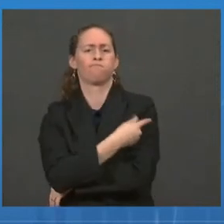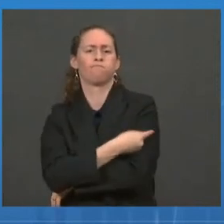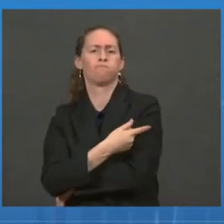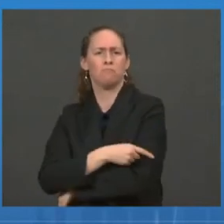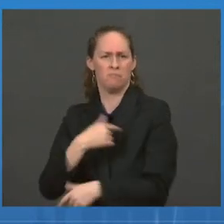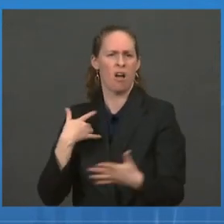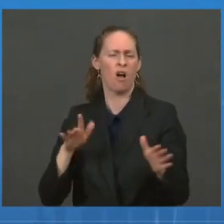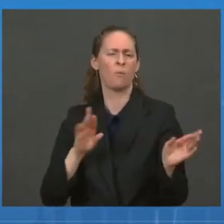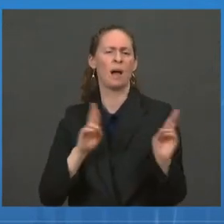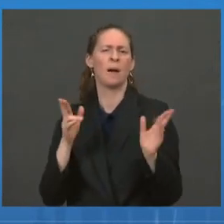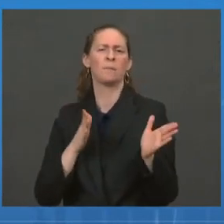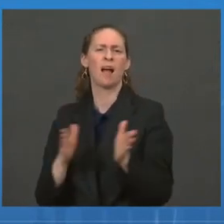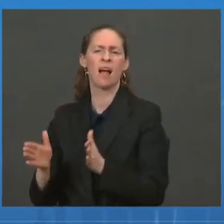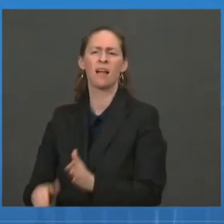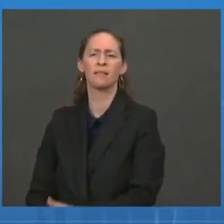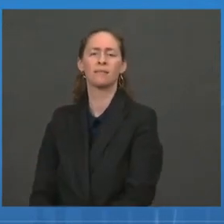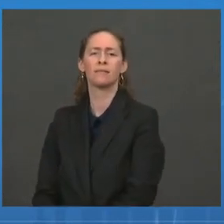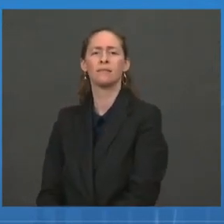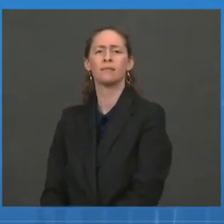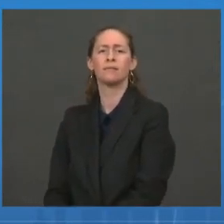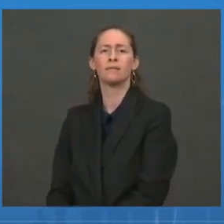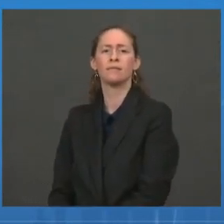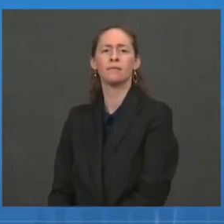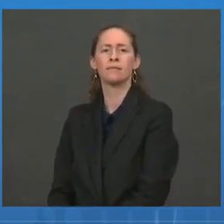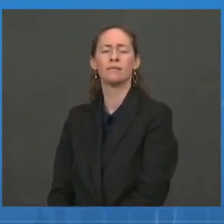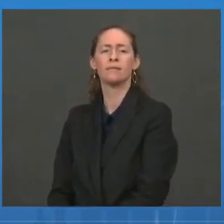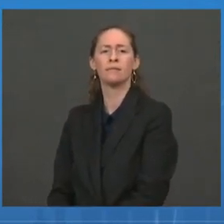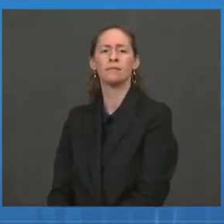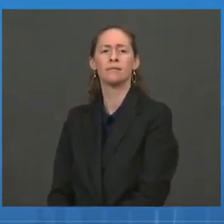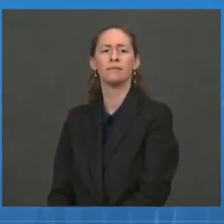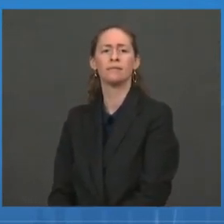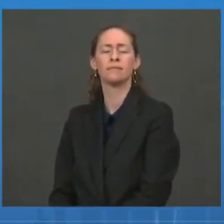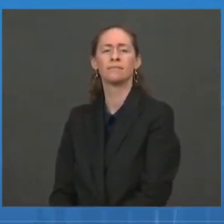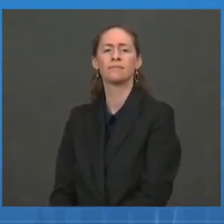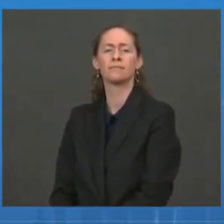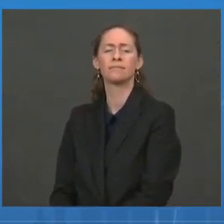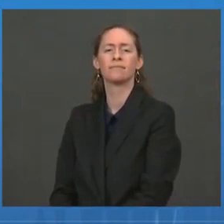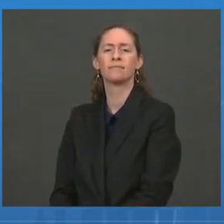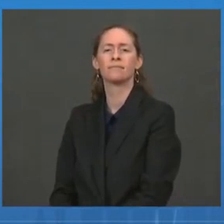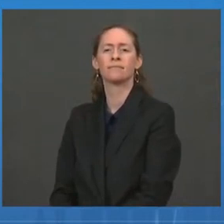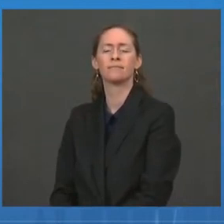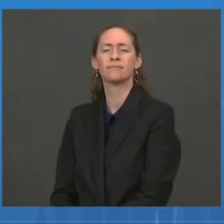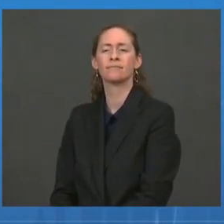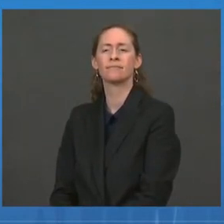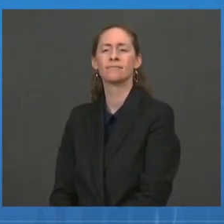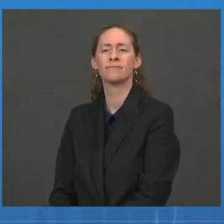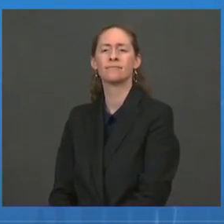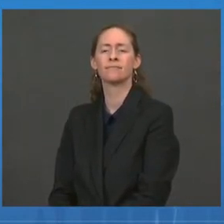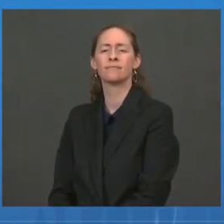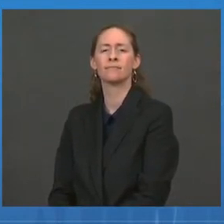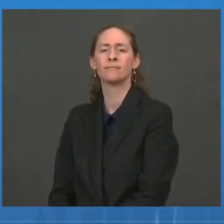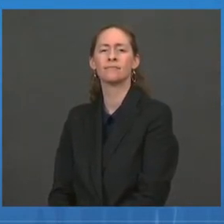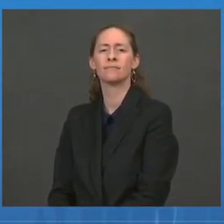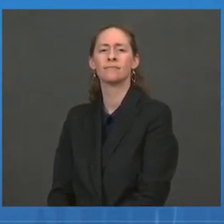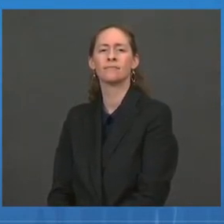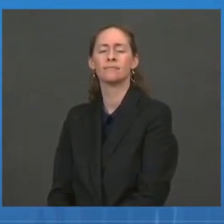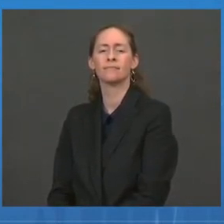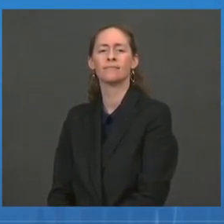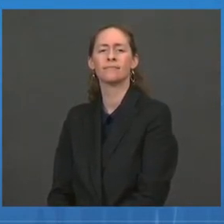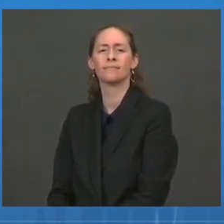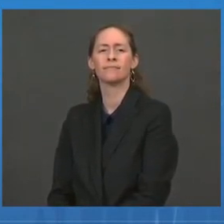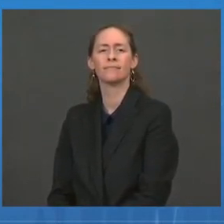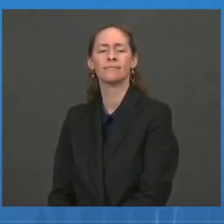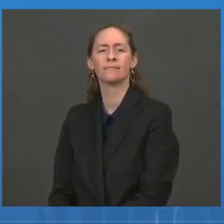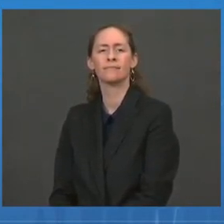ap thanks for doing this um jeff so we might be able to provide an update on the uh the duration of these travel